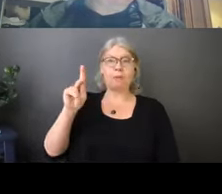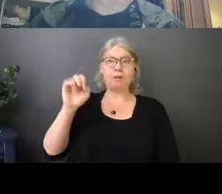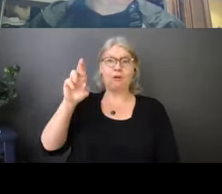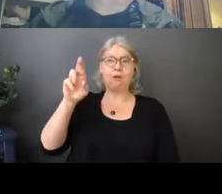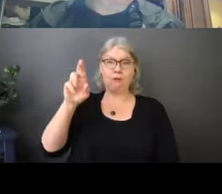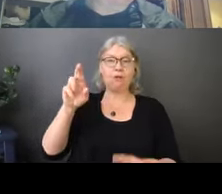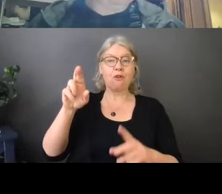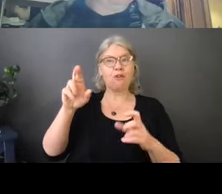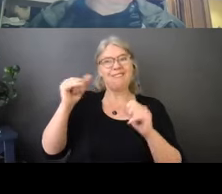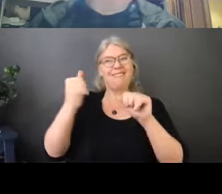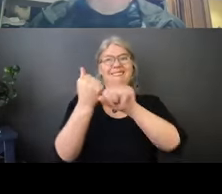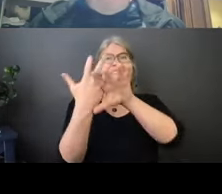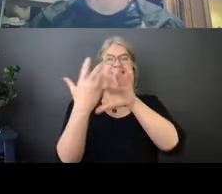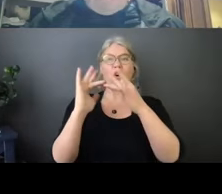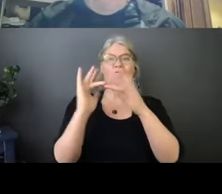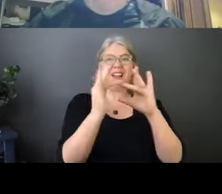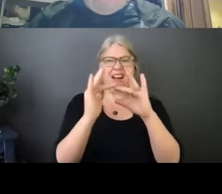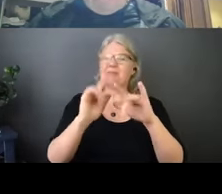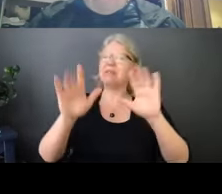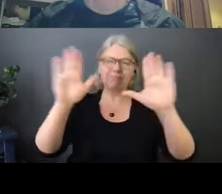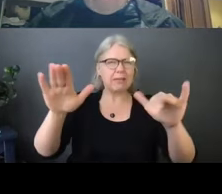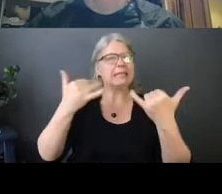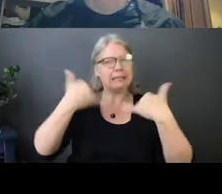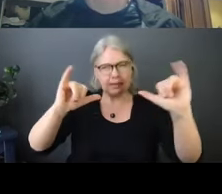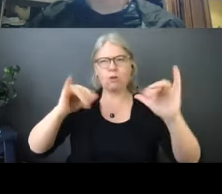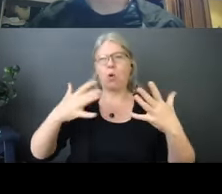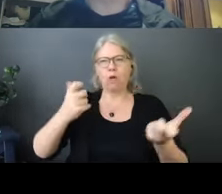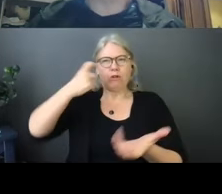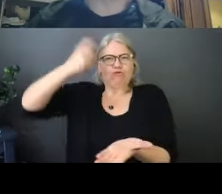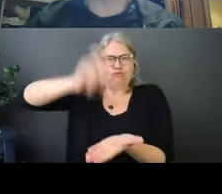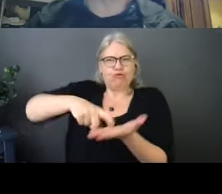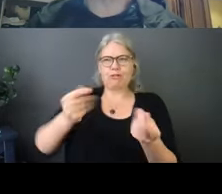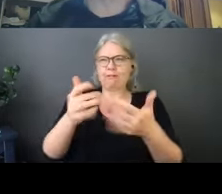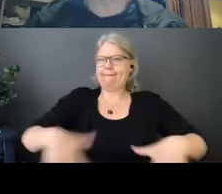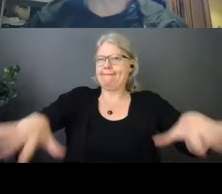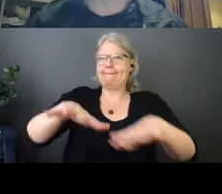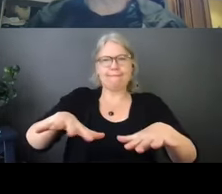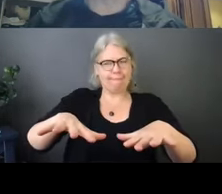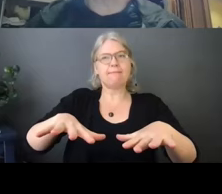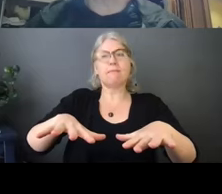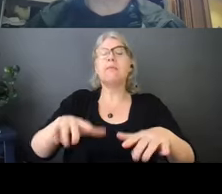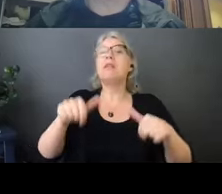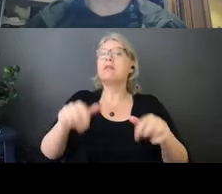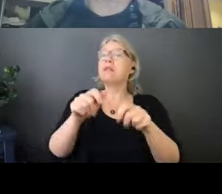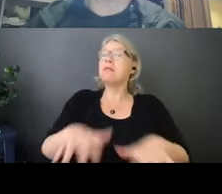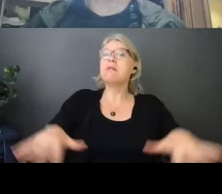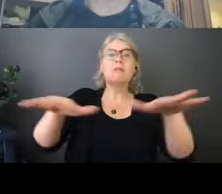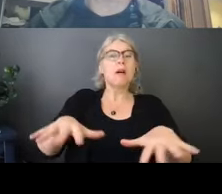by acknowledging the land on which we gather is the territory